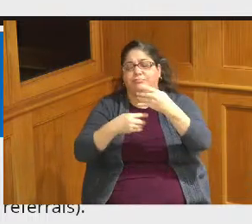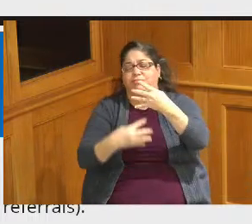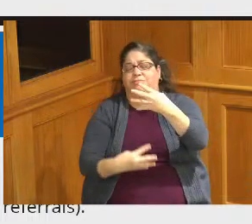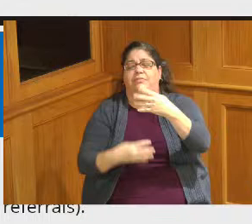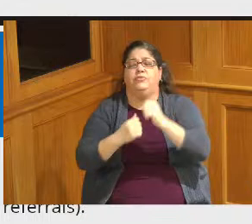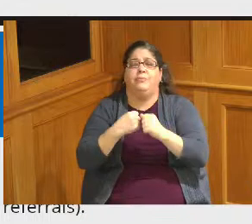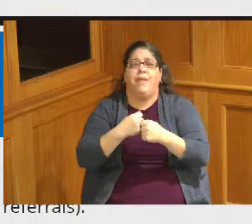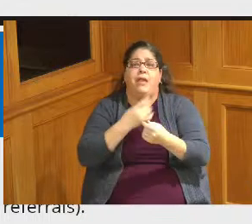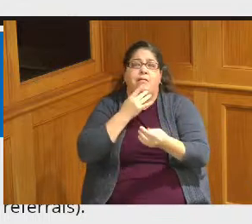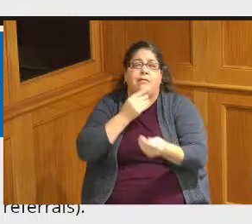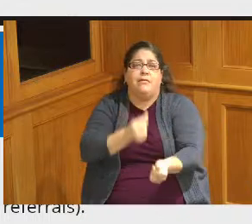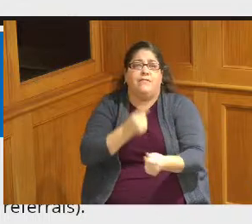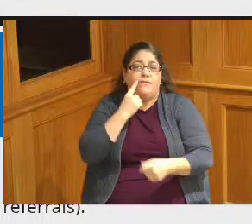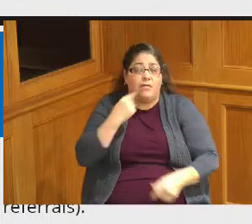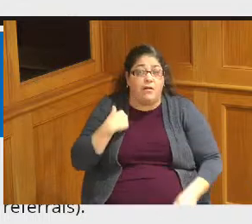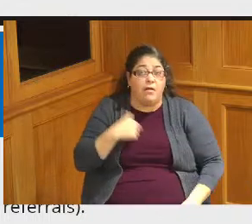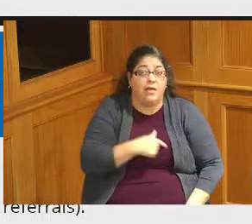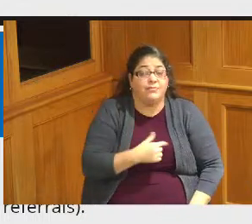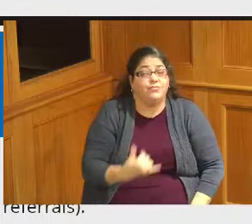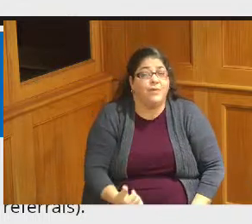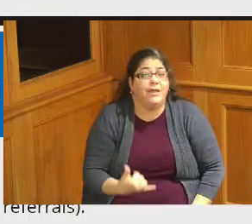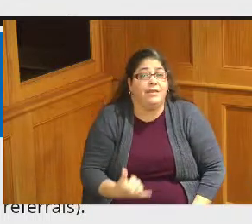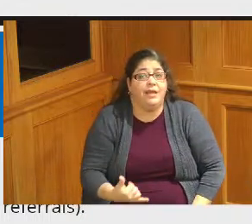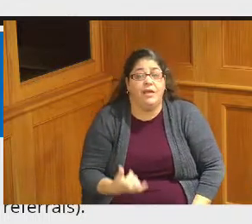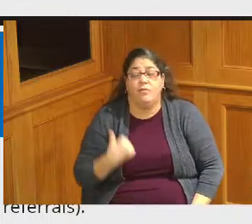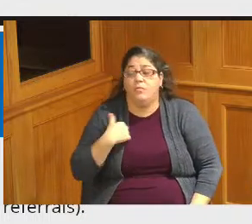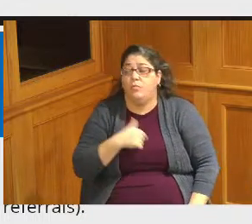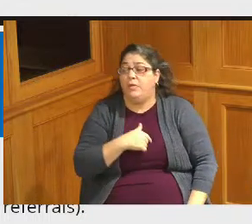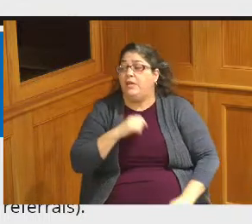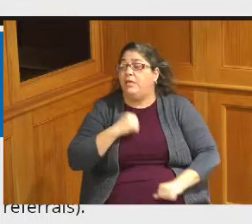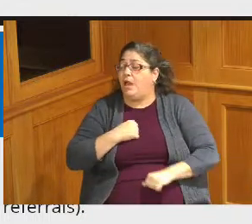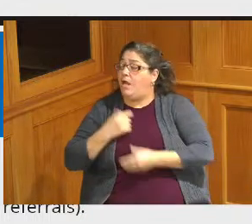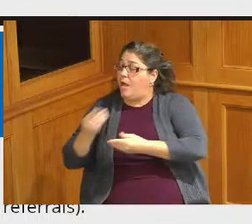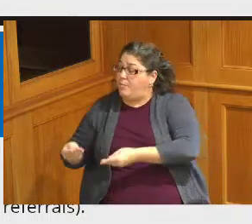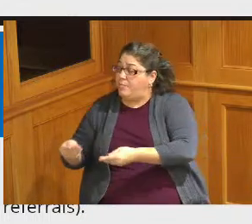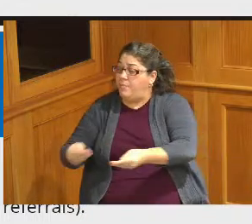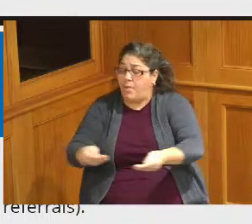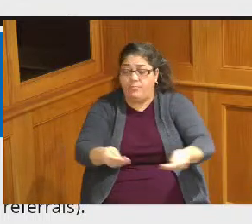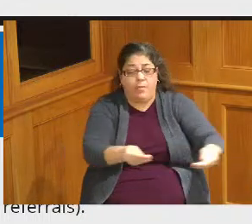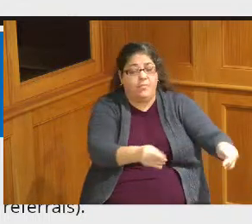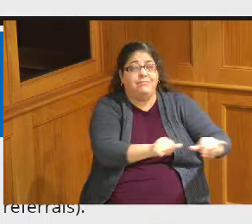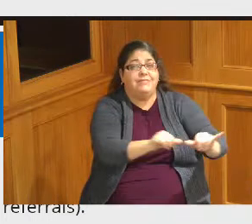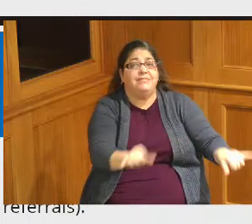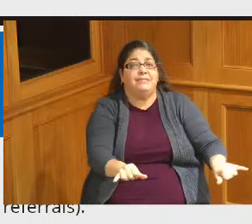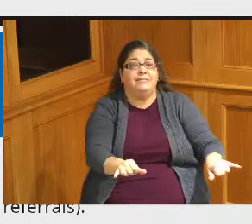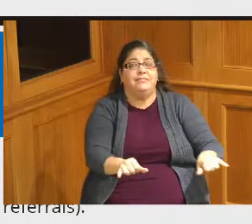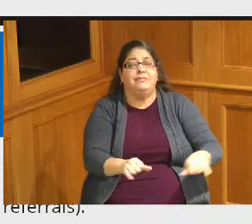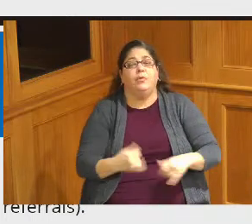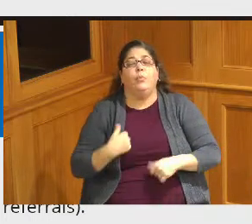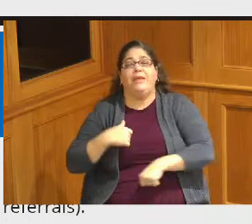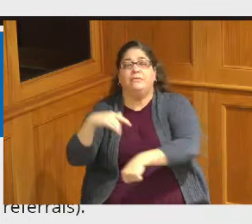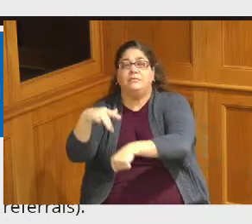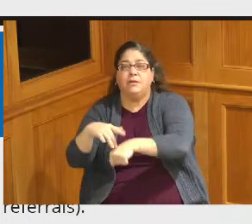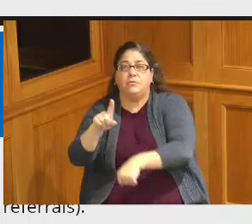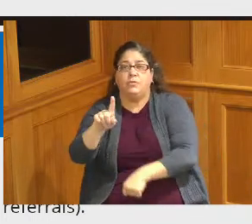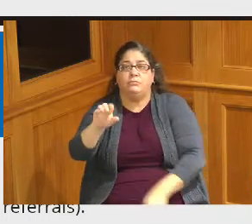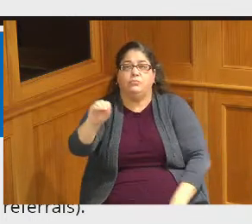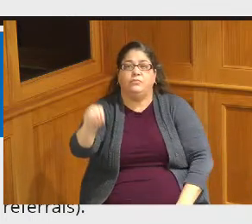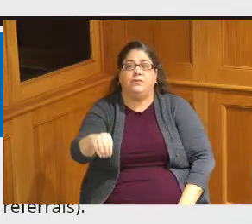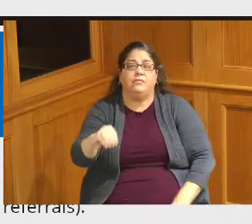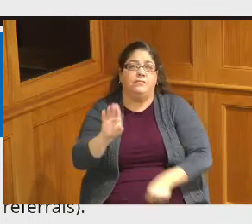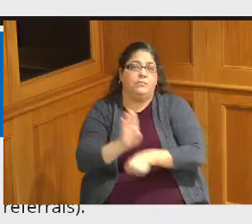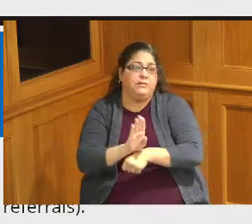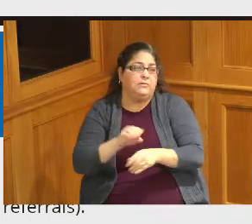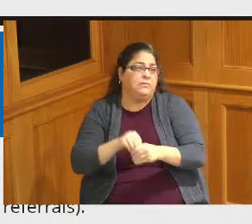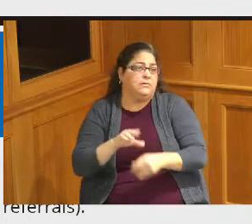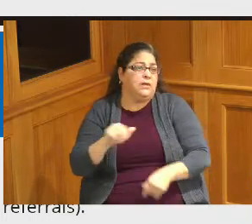it more efficient for us. Right now, we're able to touch on probably about 1% of the businesses that are here in